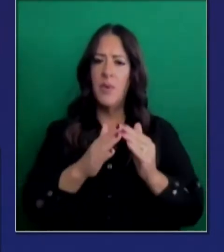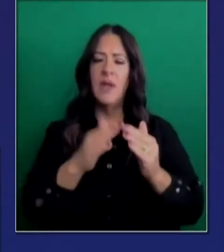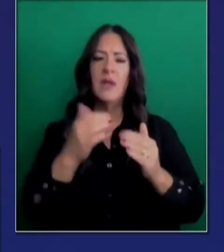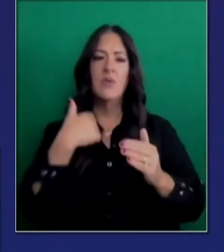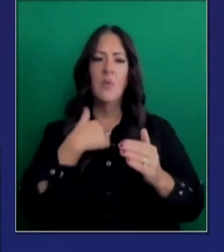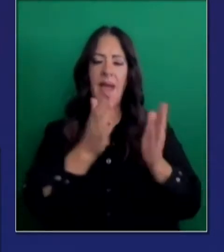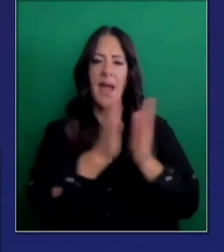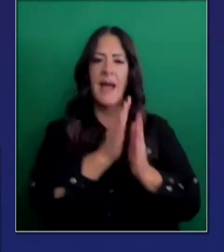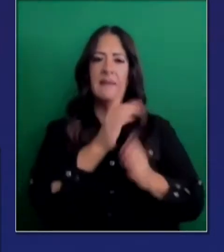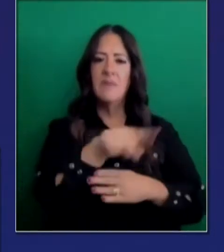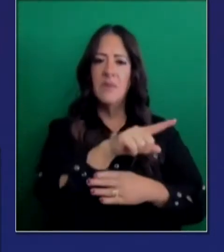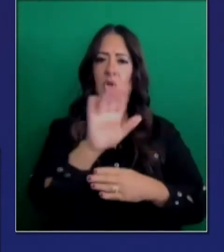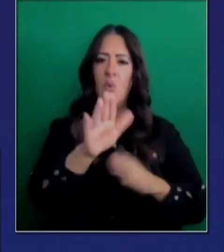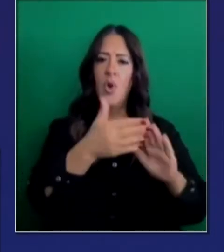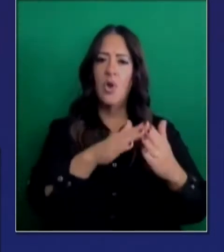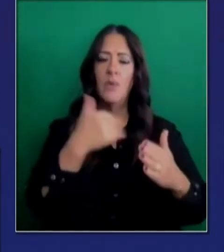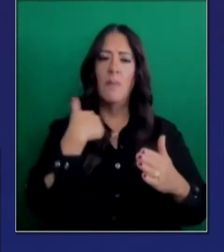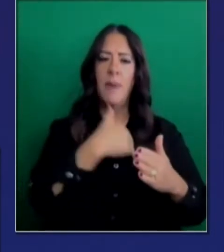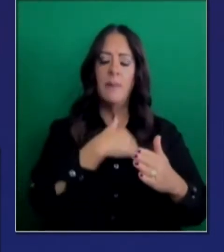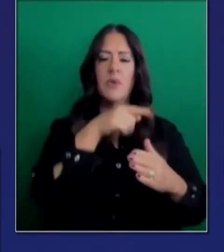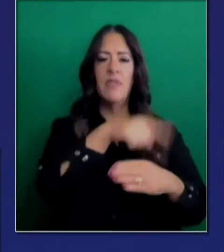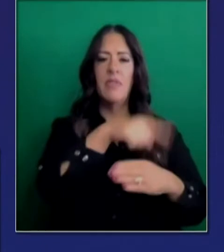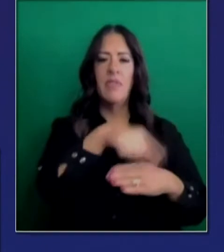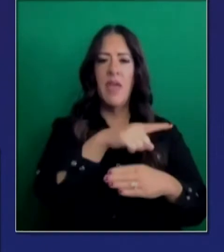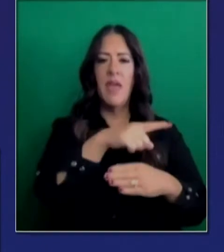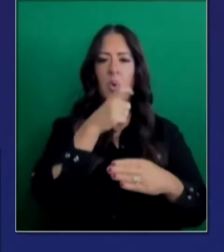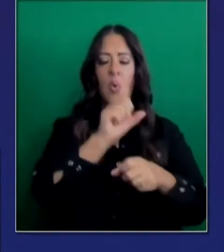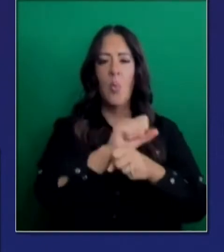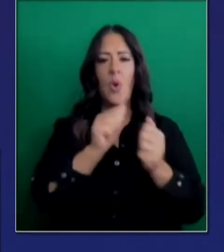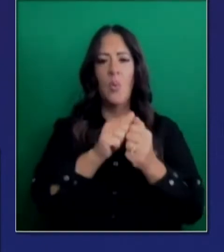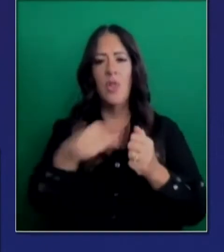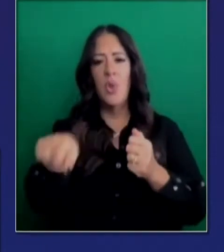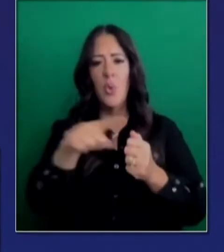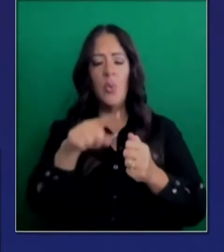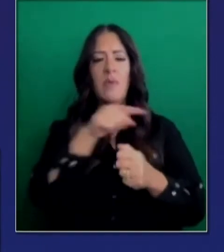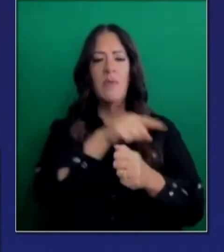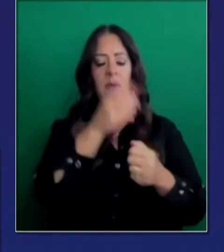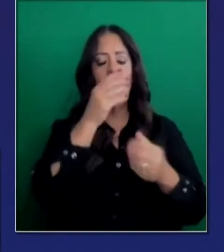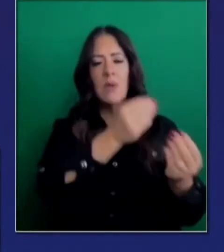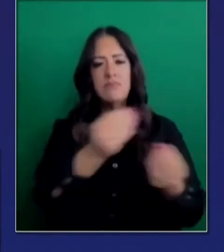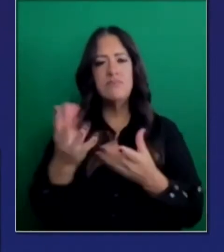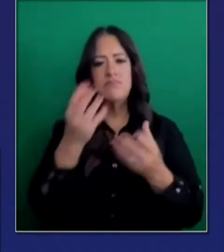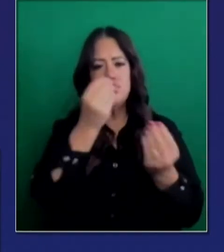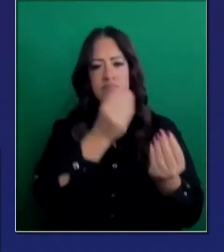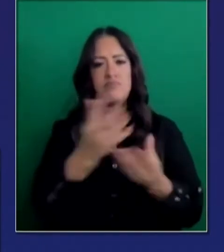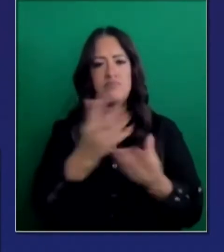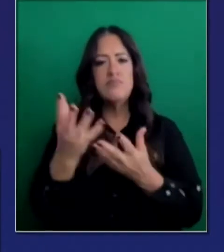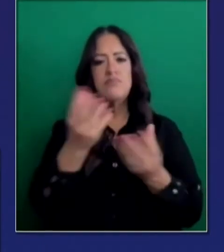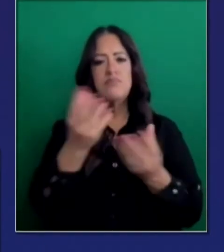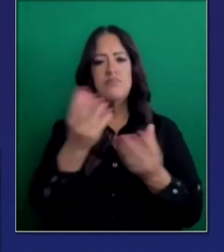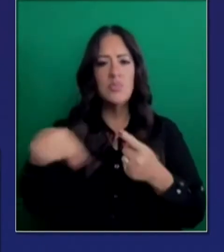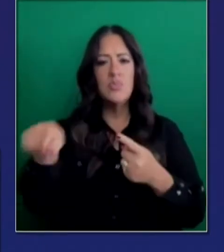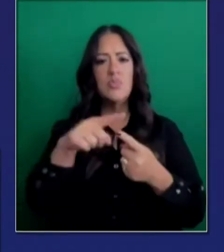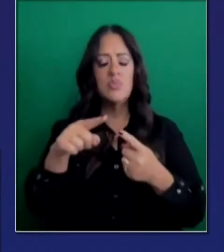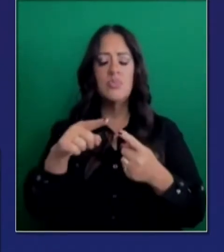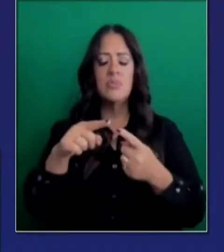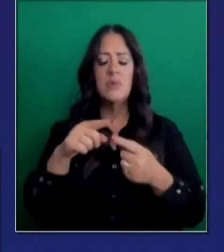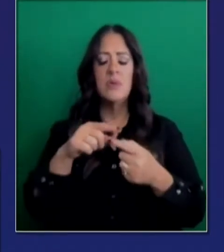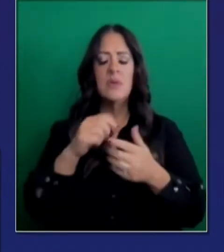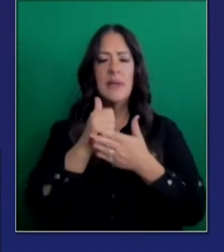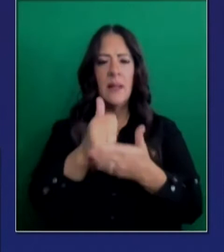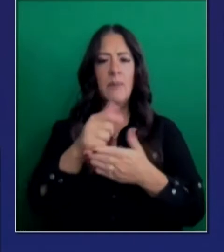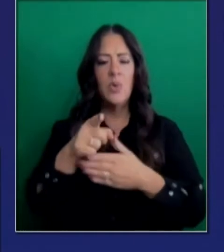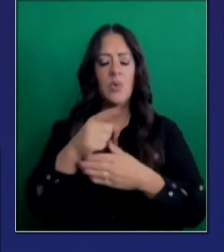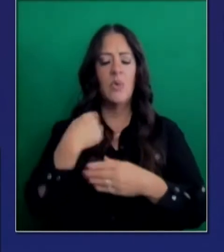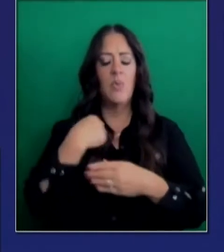is more you got the air campaign, this is more the bottom-up campaign, and we're partnering with 150 CBOs. These are